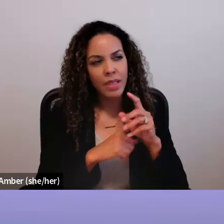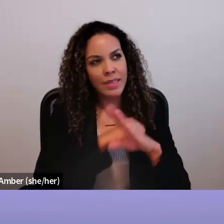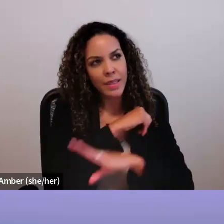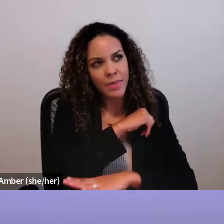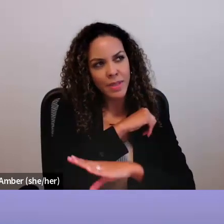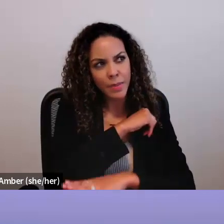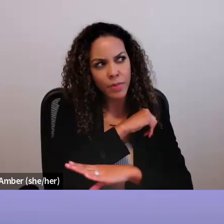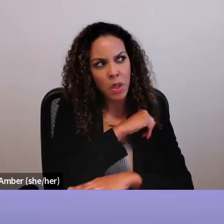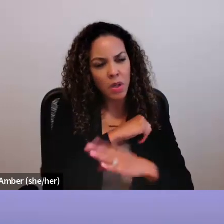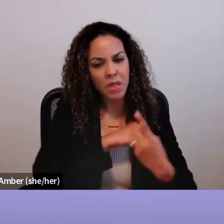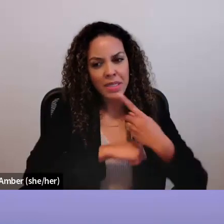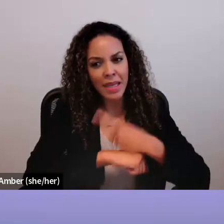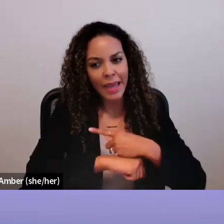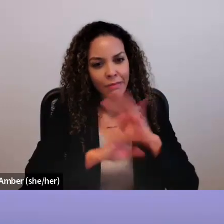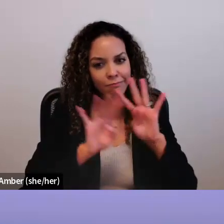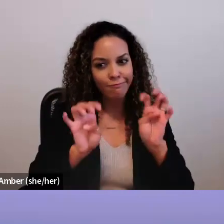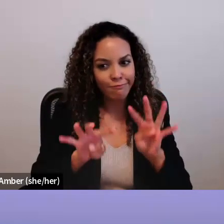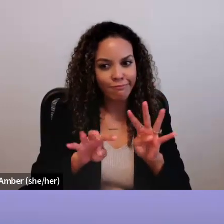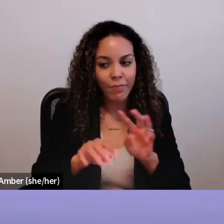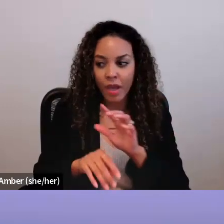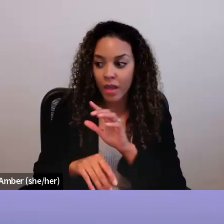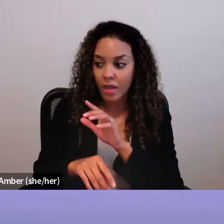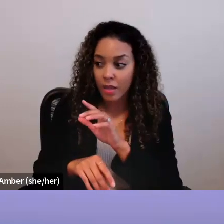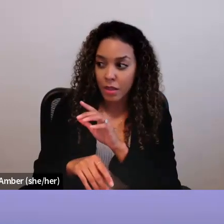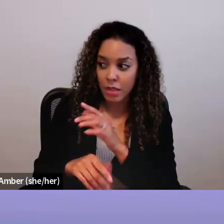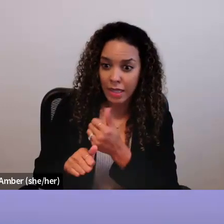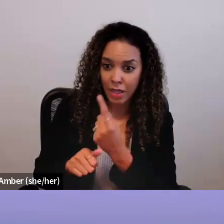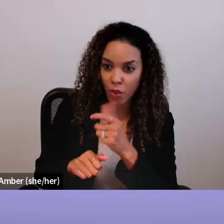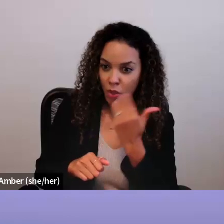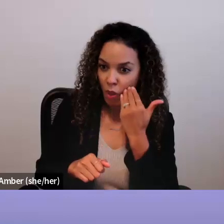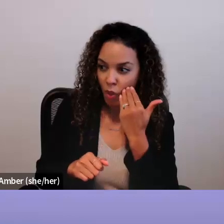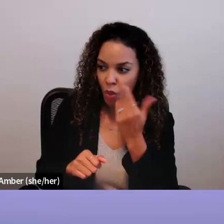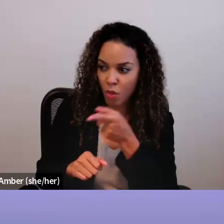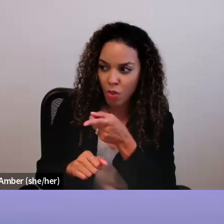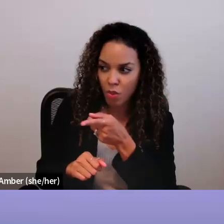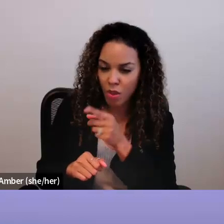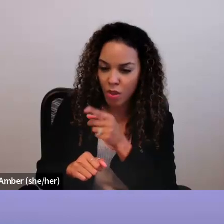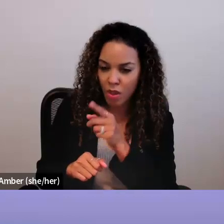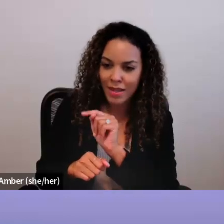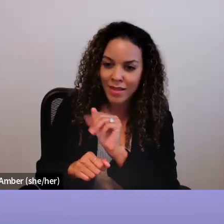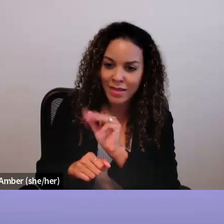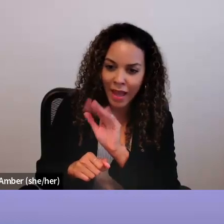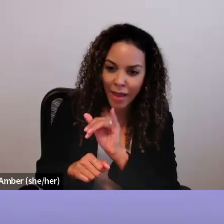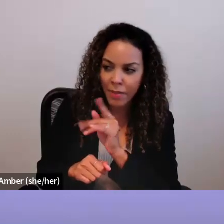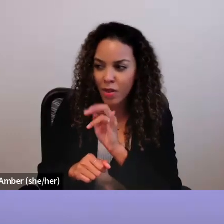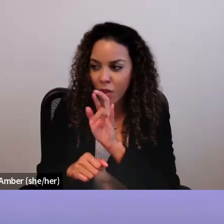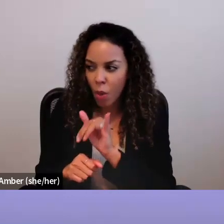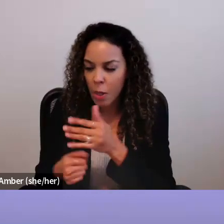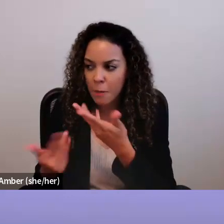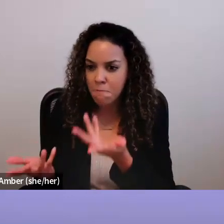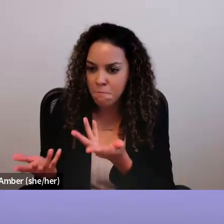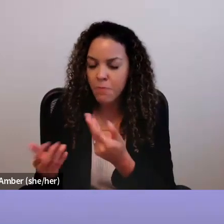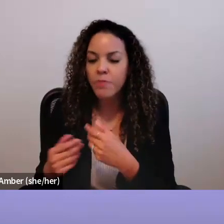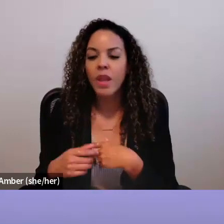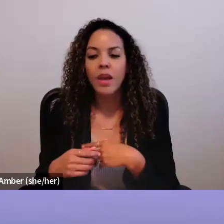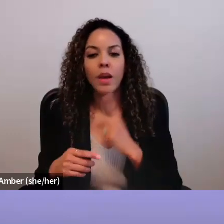yet. Lori or Tammy, I don't know if either one of you knows what day that next pillar discussion will be.